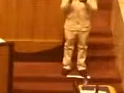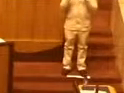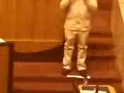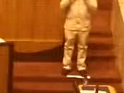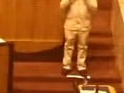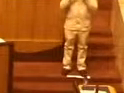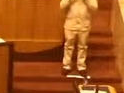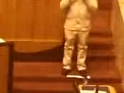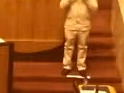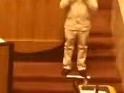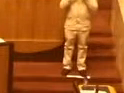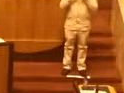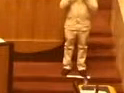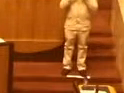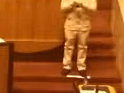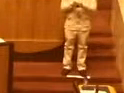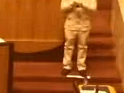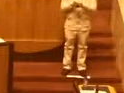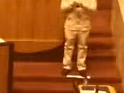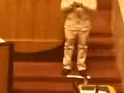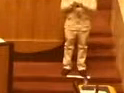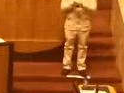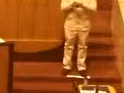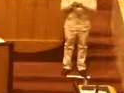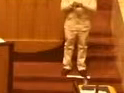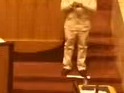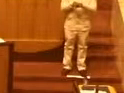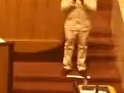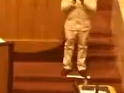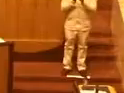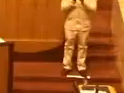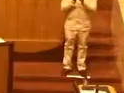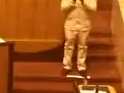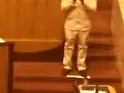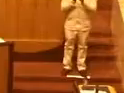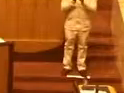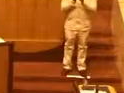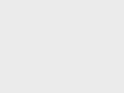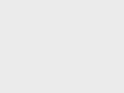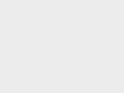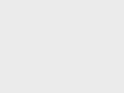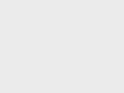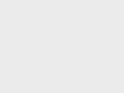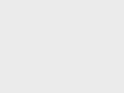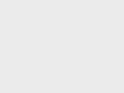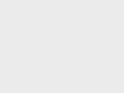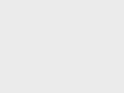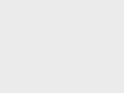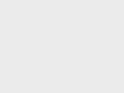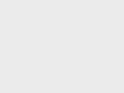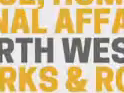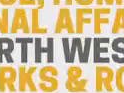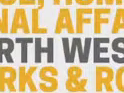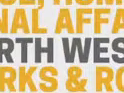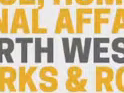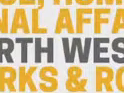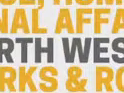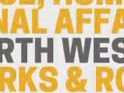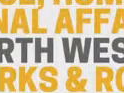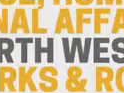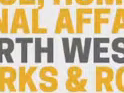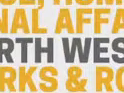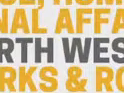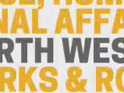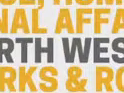of the impression that the department would act and do its work in good faith and help to respond to the plight of the masses of